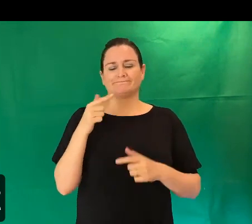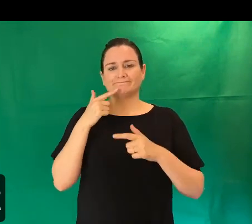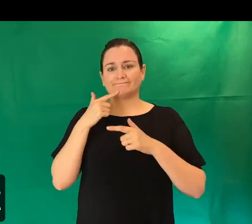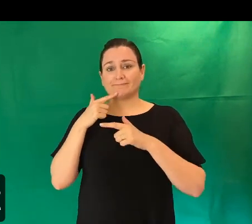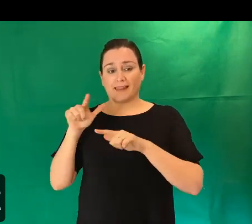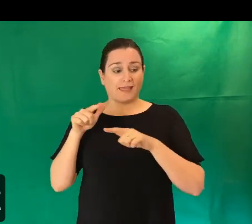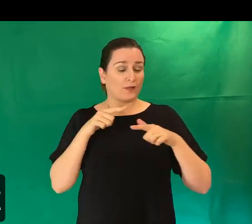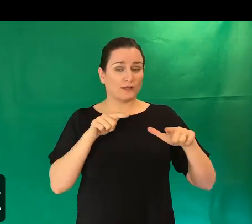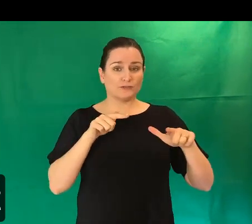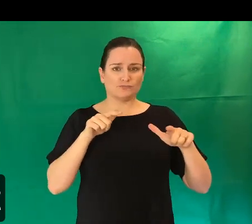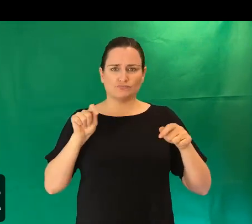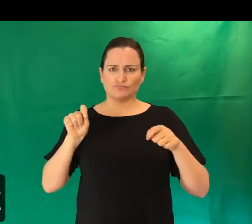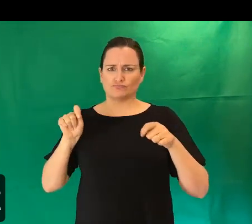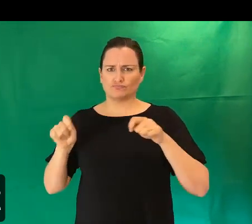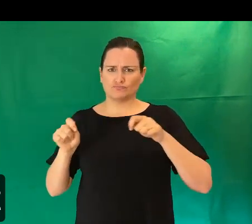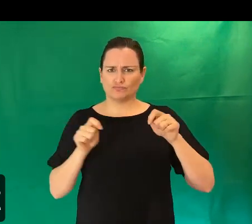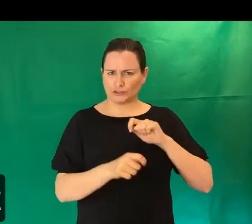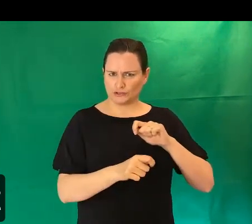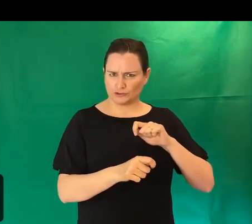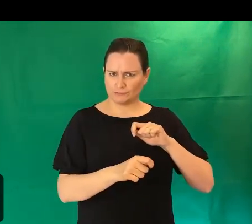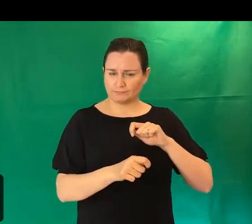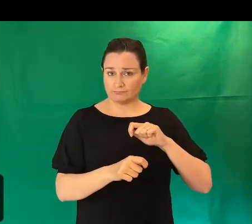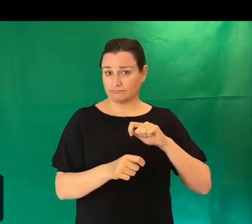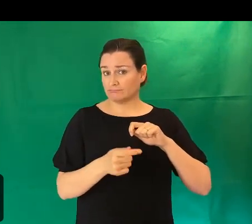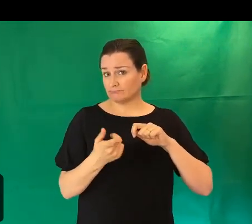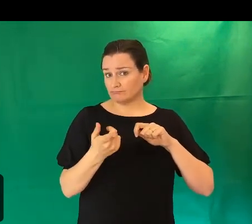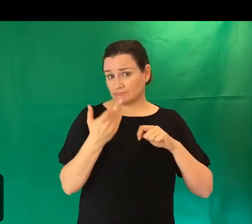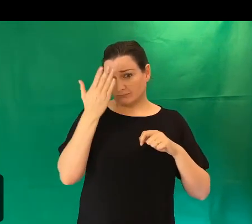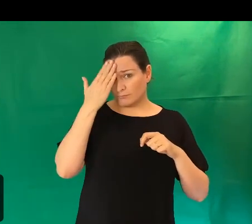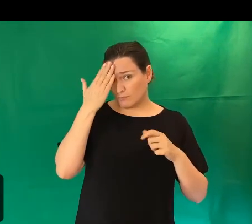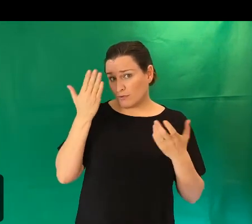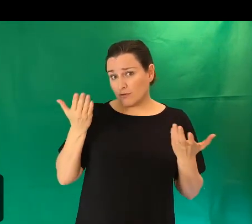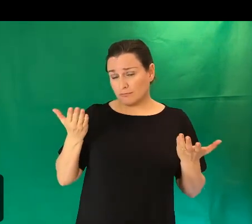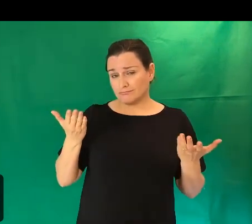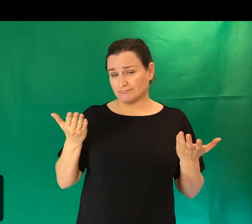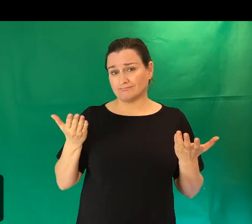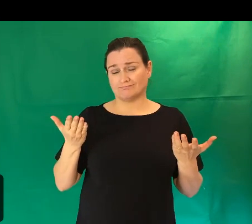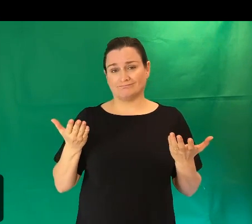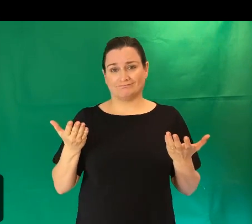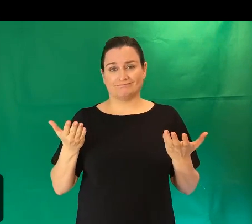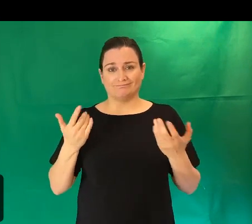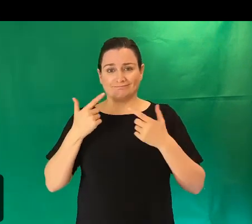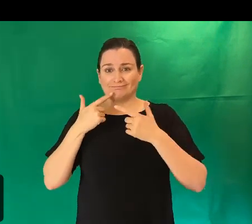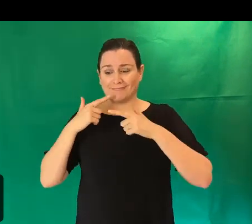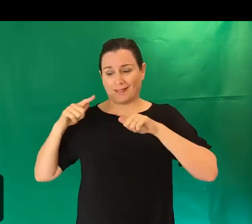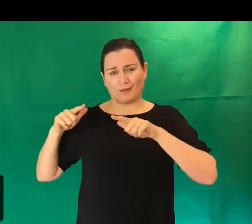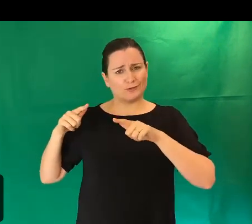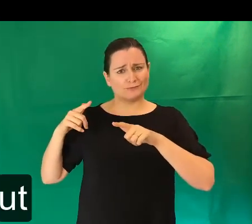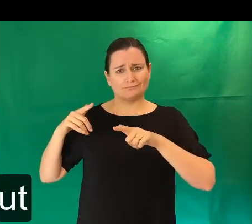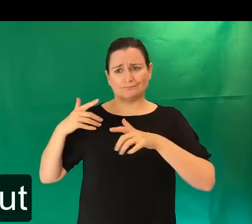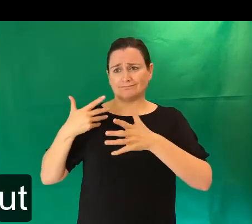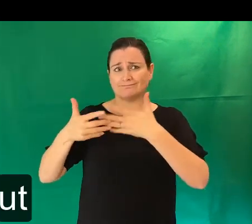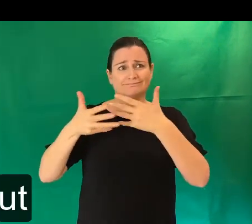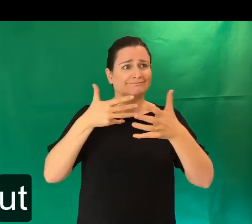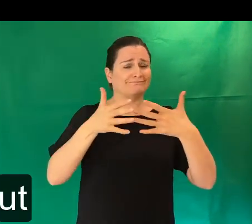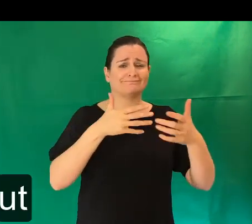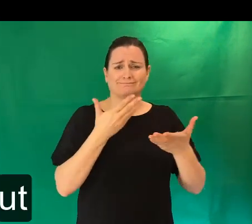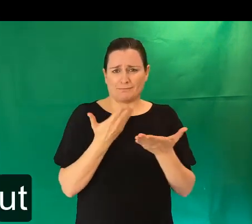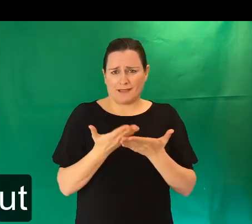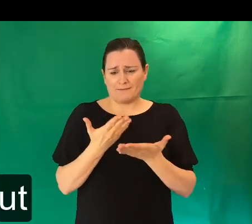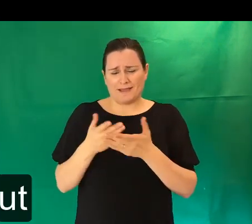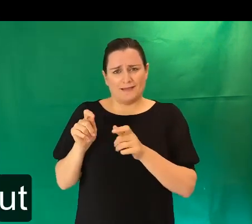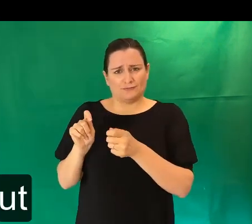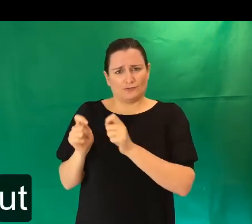change. Well, it probably won't surprise you that all languages can change due